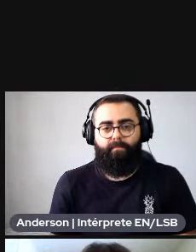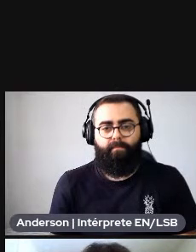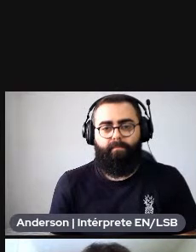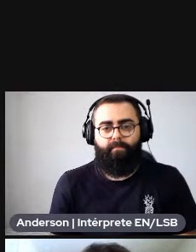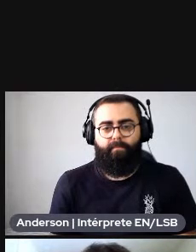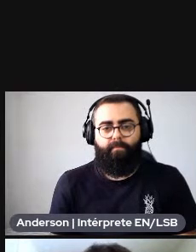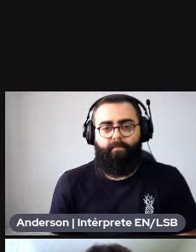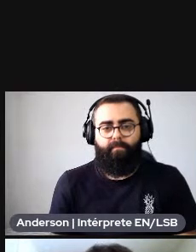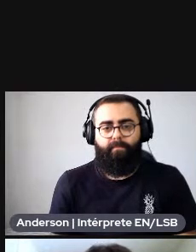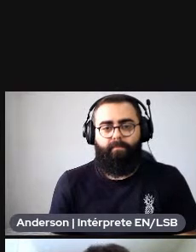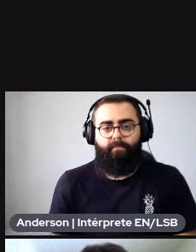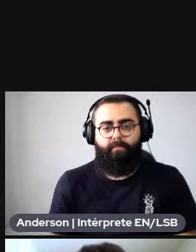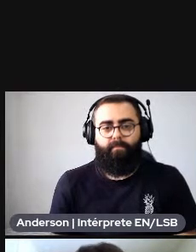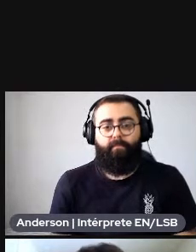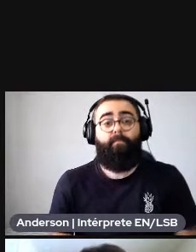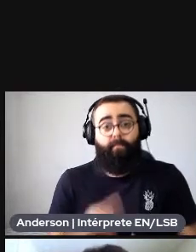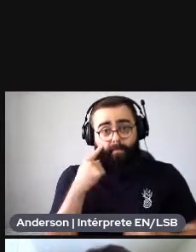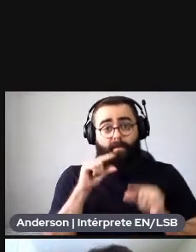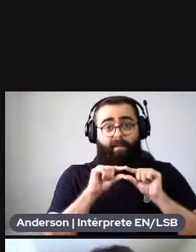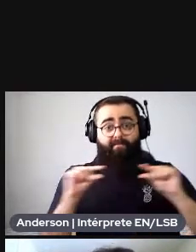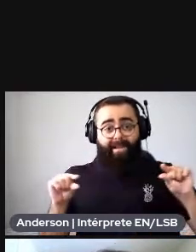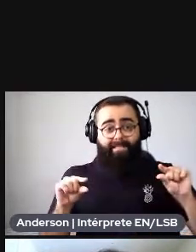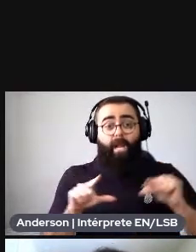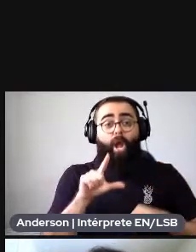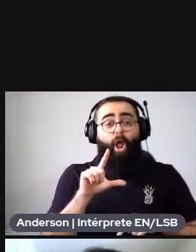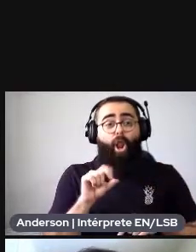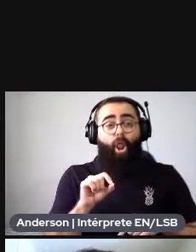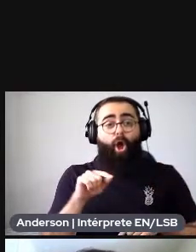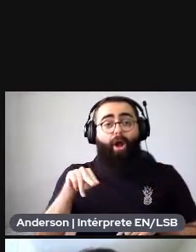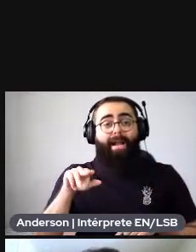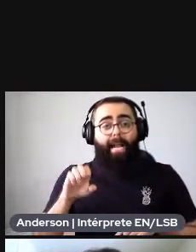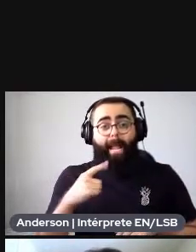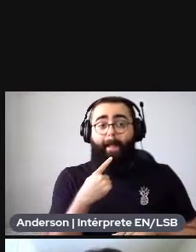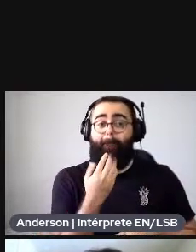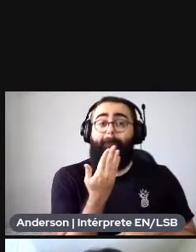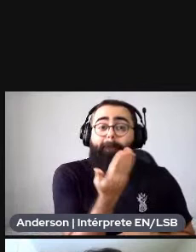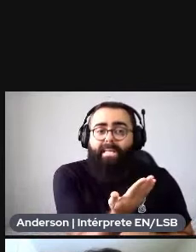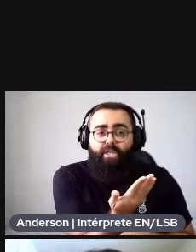un encargo. Lo que pido es un favor personal.